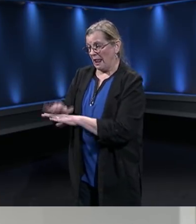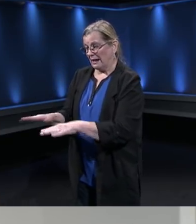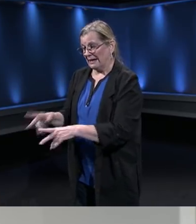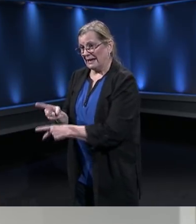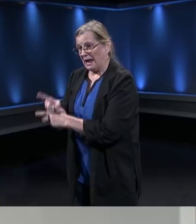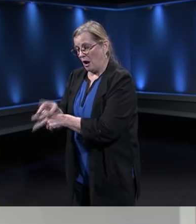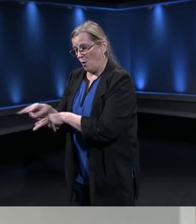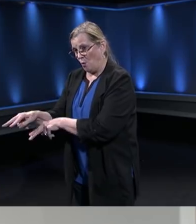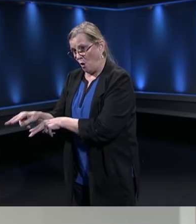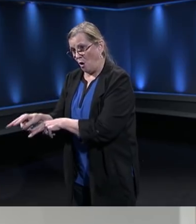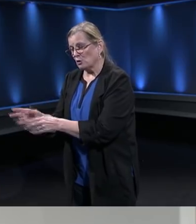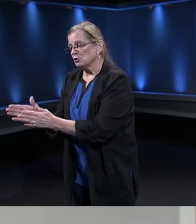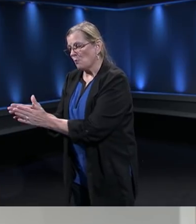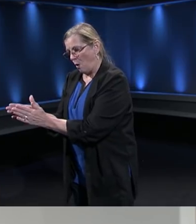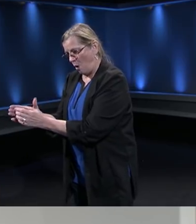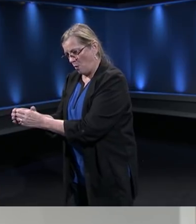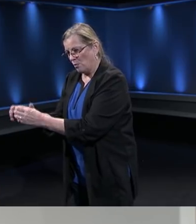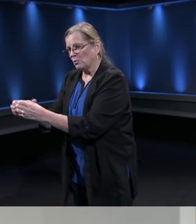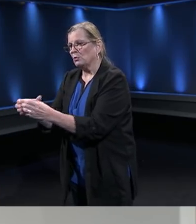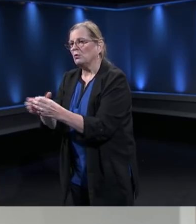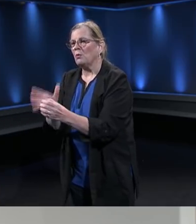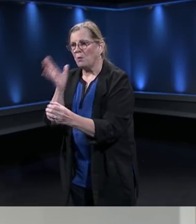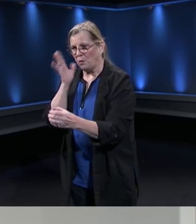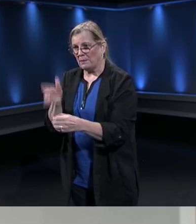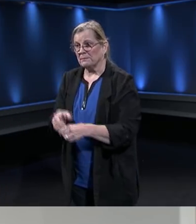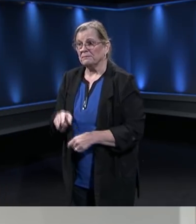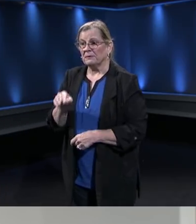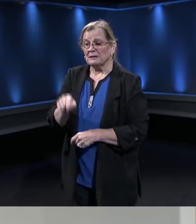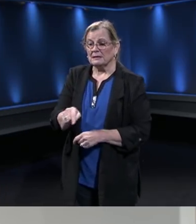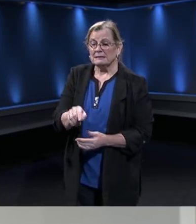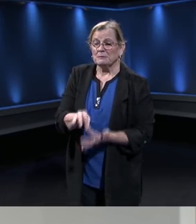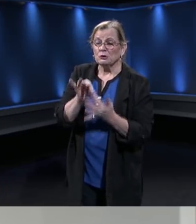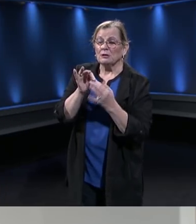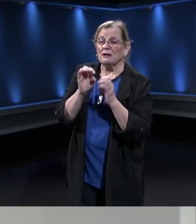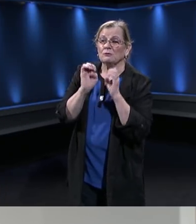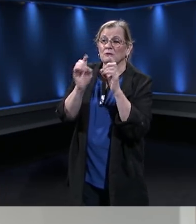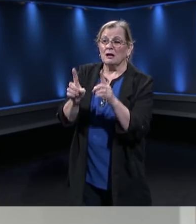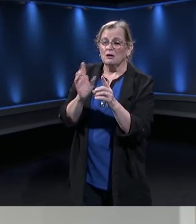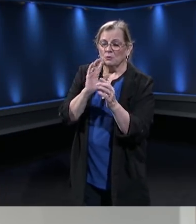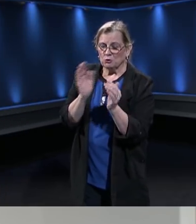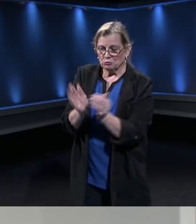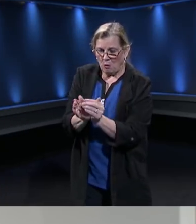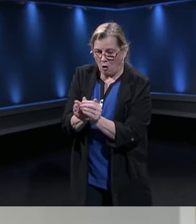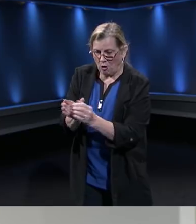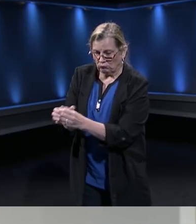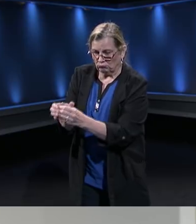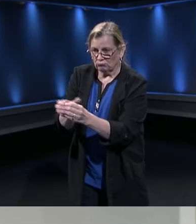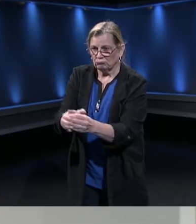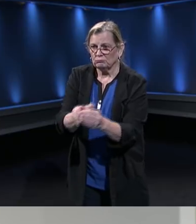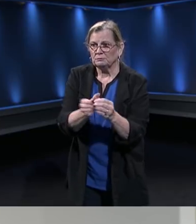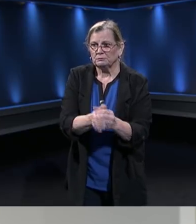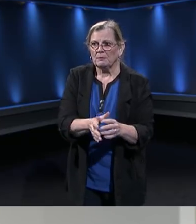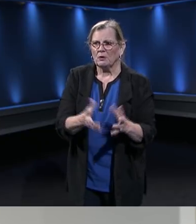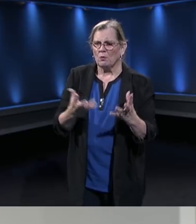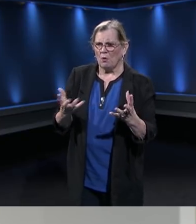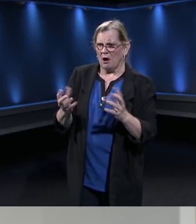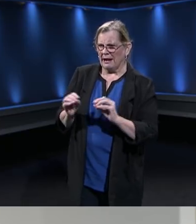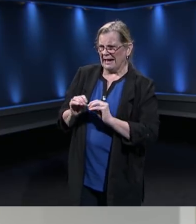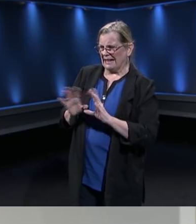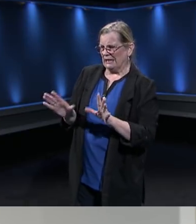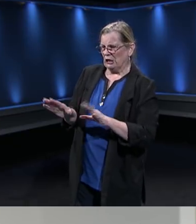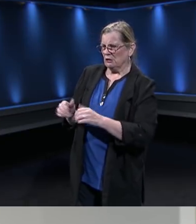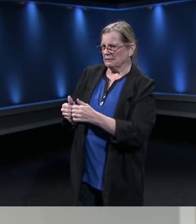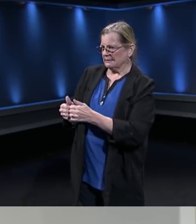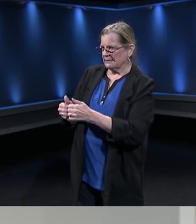special education kids, such as your kids, is a cohort learning approach. But I want to very clearly distinguish between a